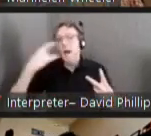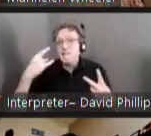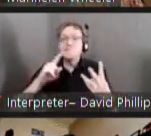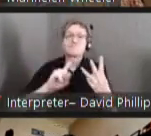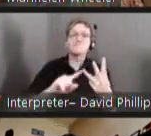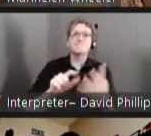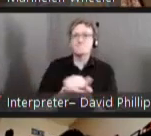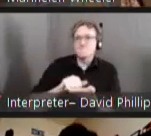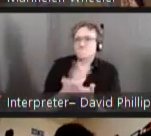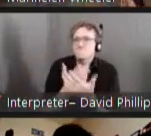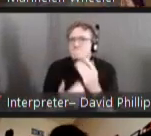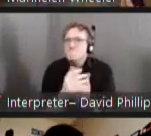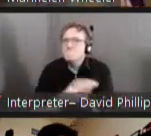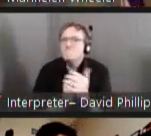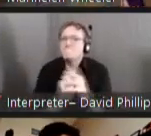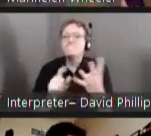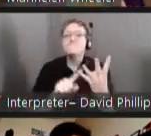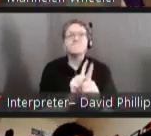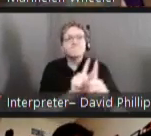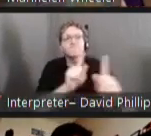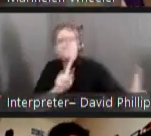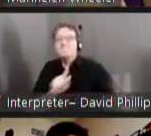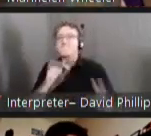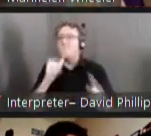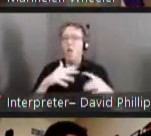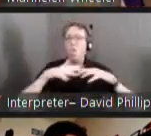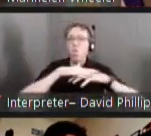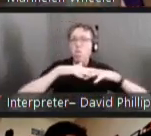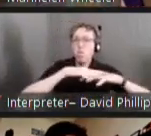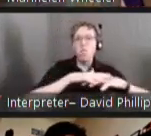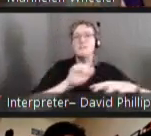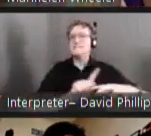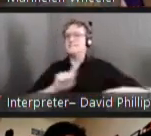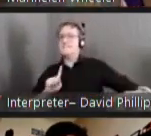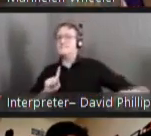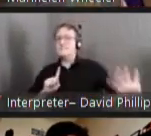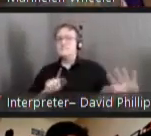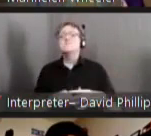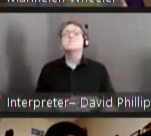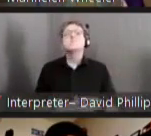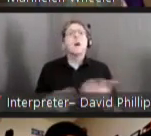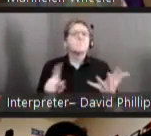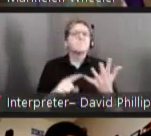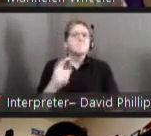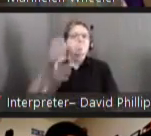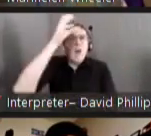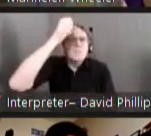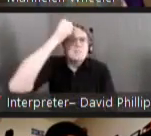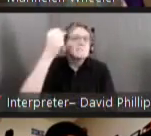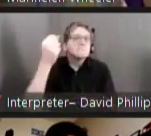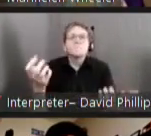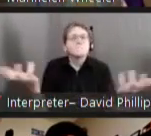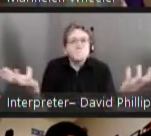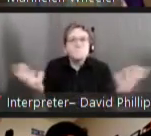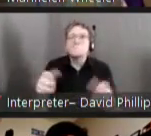do social distancing, avoiding super crowded areas, and then just doing those basic common sense things that we all were doing last year.